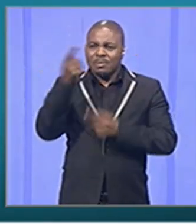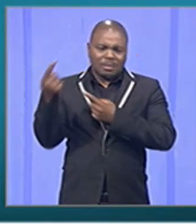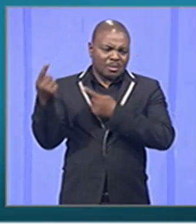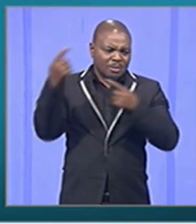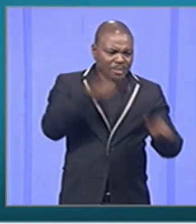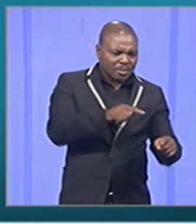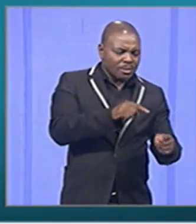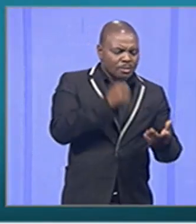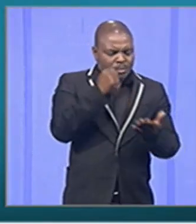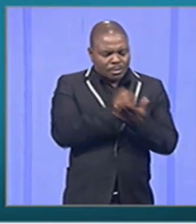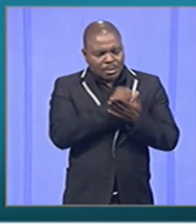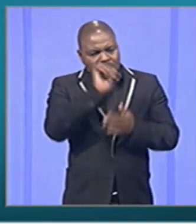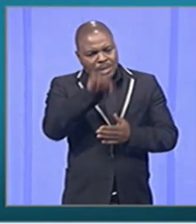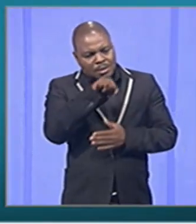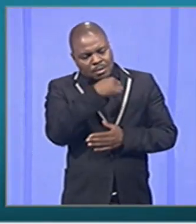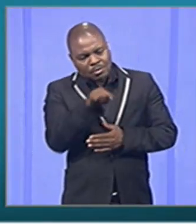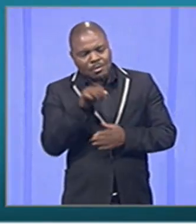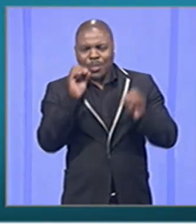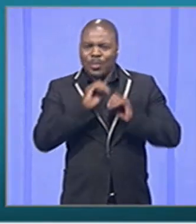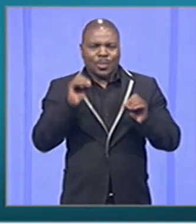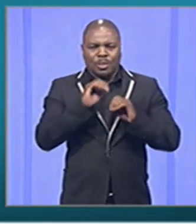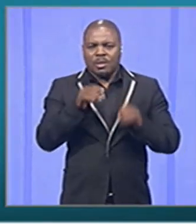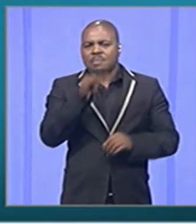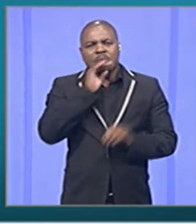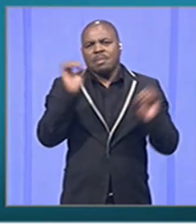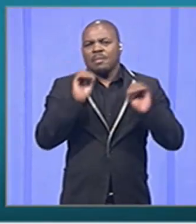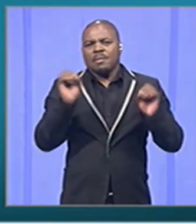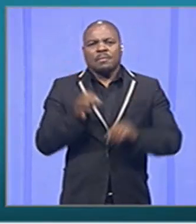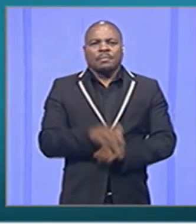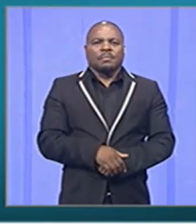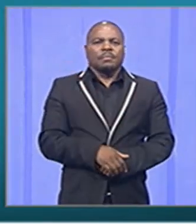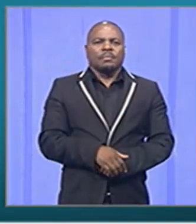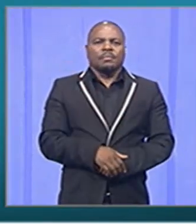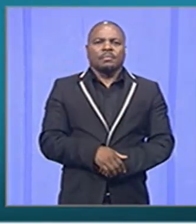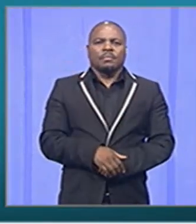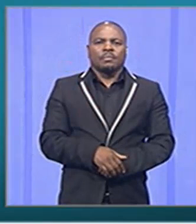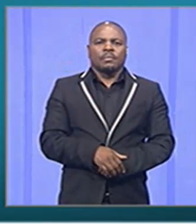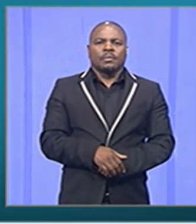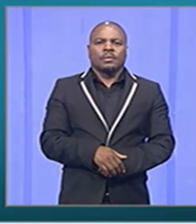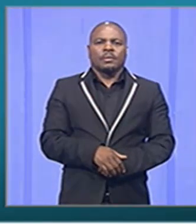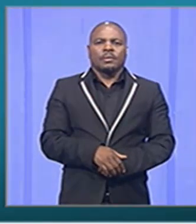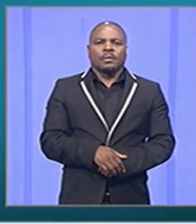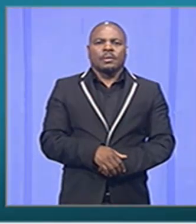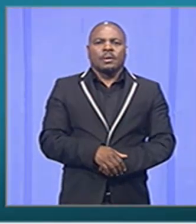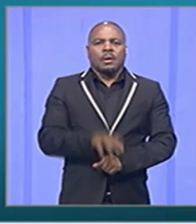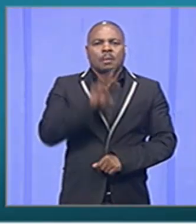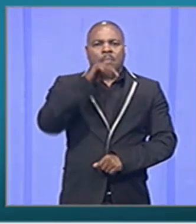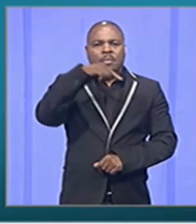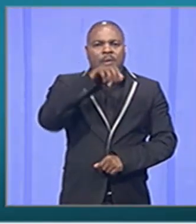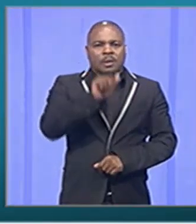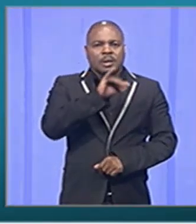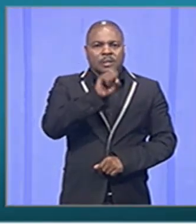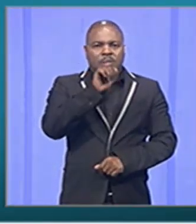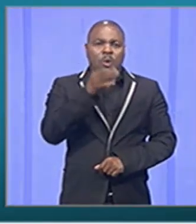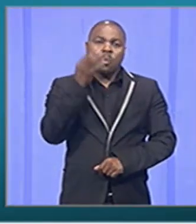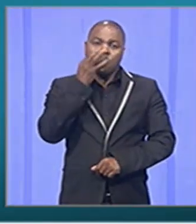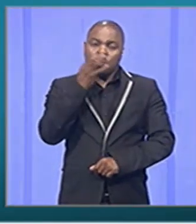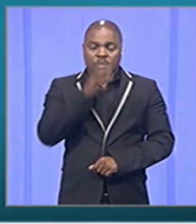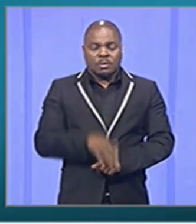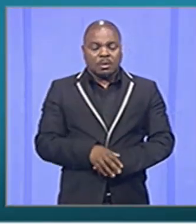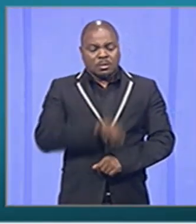ka molao goba aowa gomme seo ga se re selo. Bernard Nkaisa yena ore a ke re